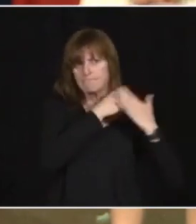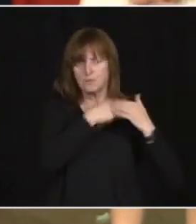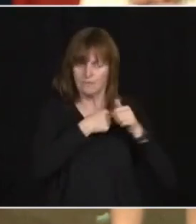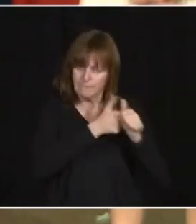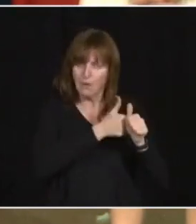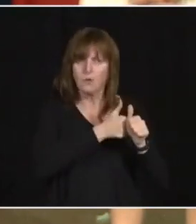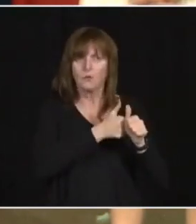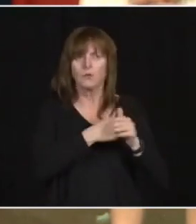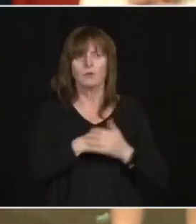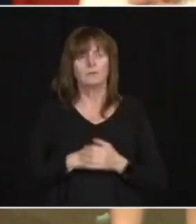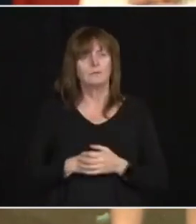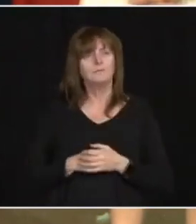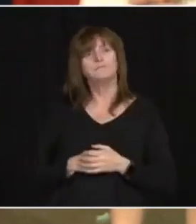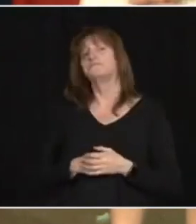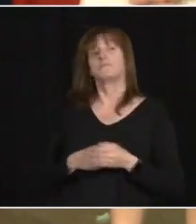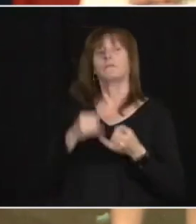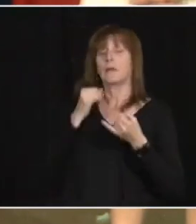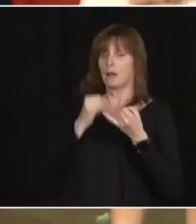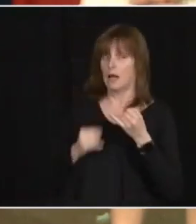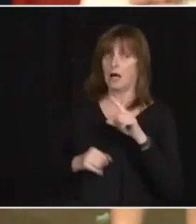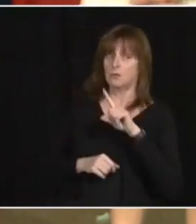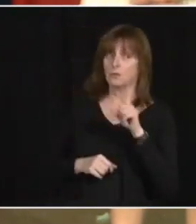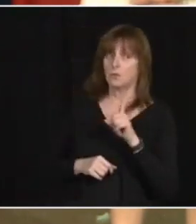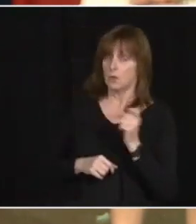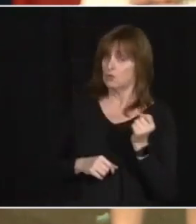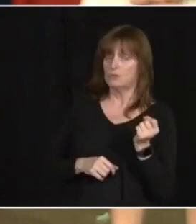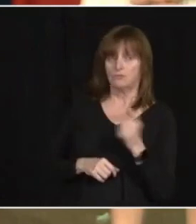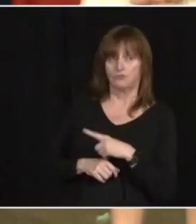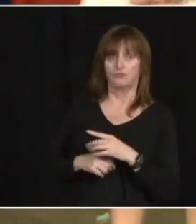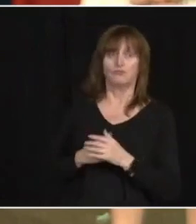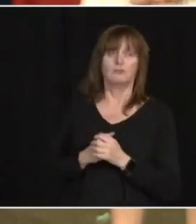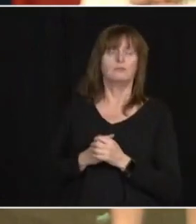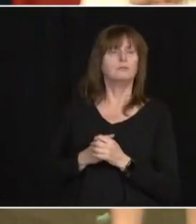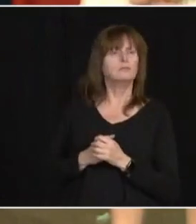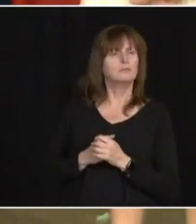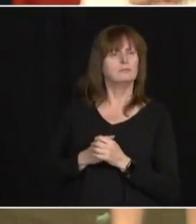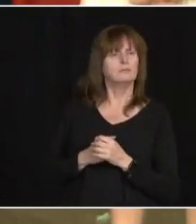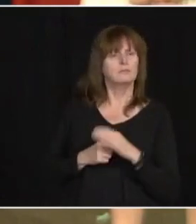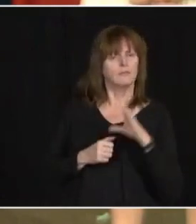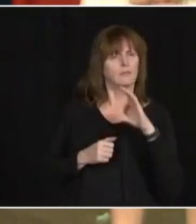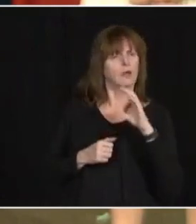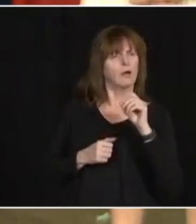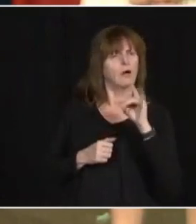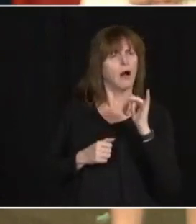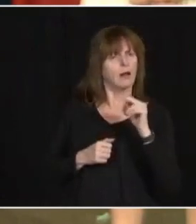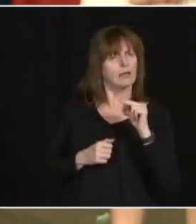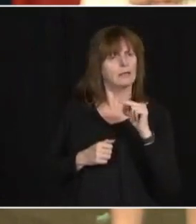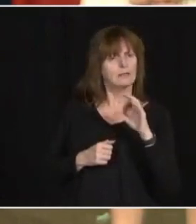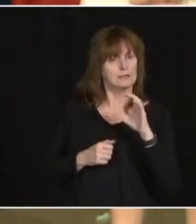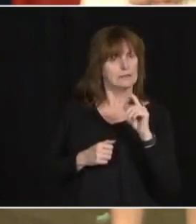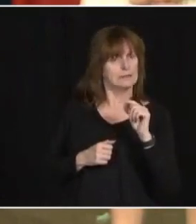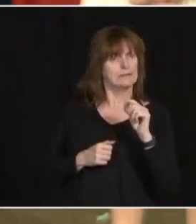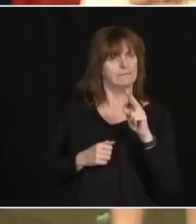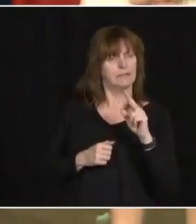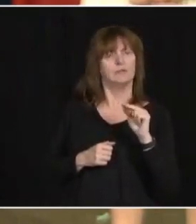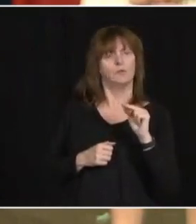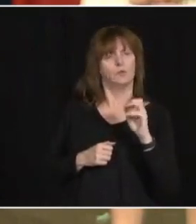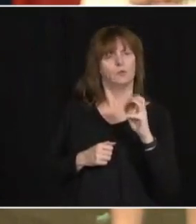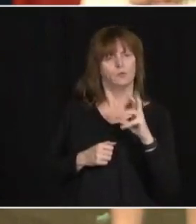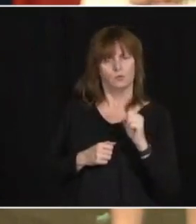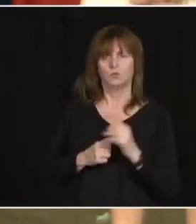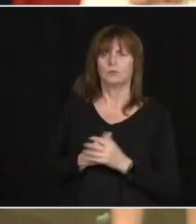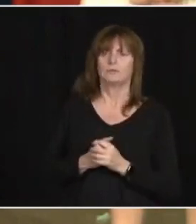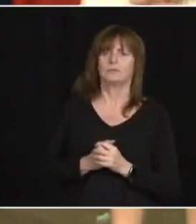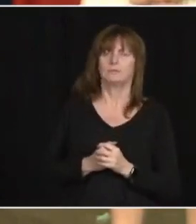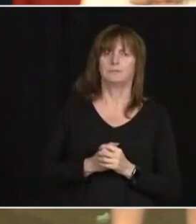Last question. Last question comes from Colin DeMello from CTV News. Please go ahead. Hi,